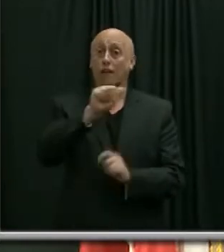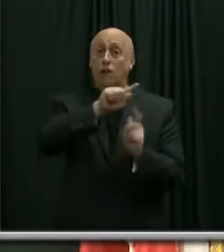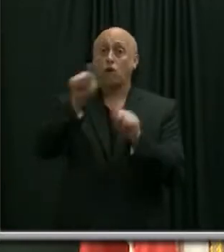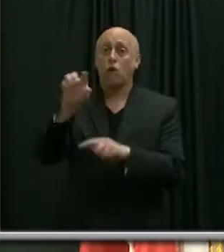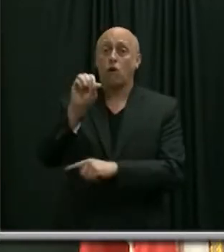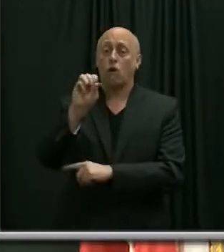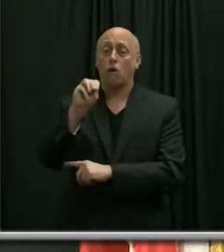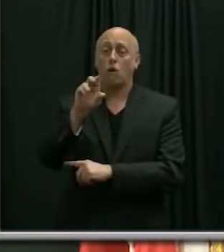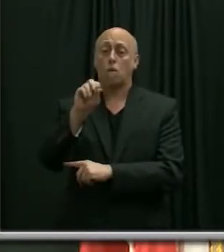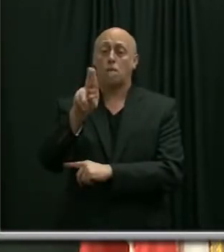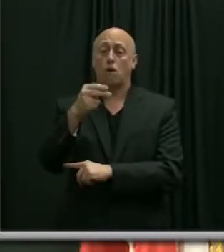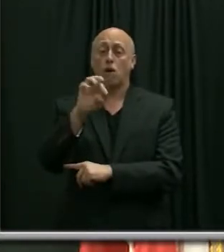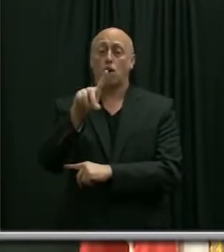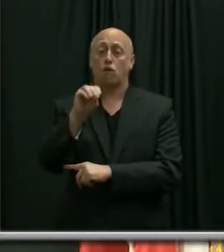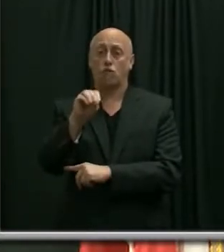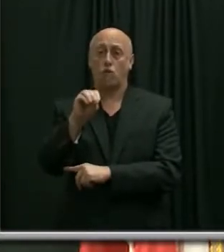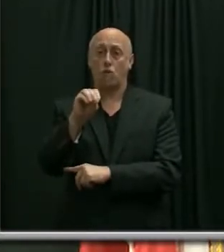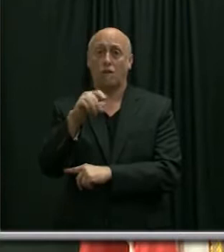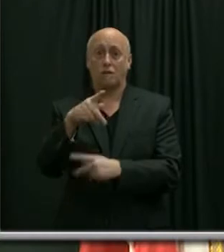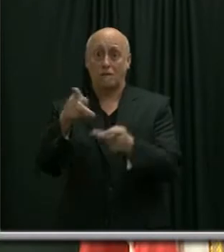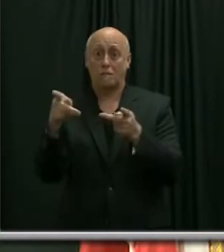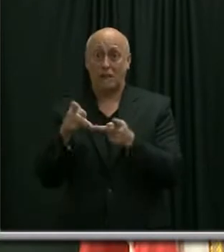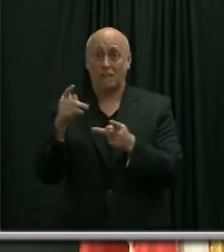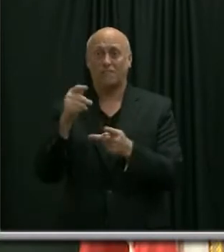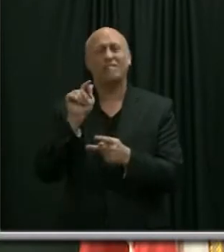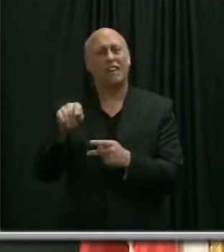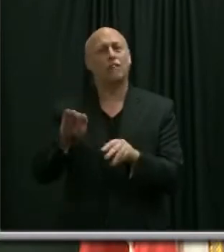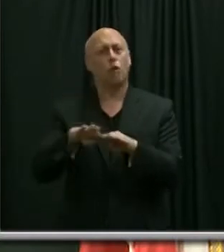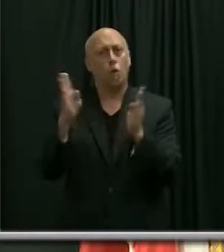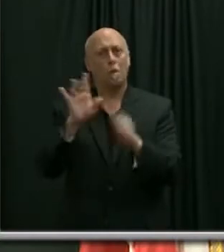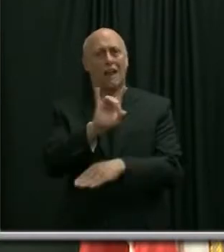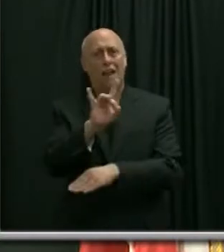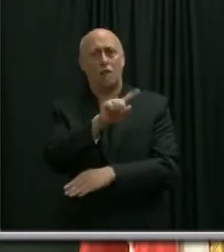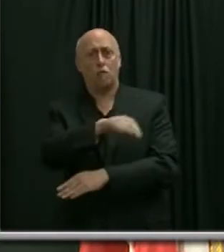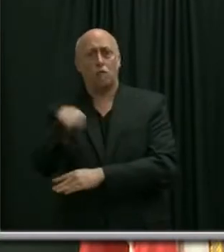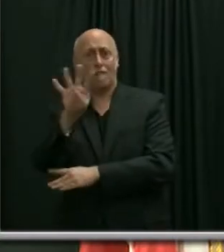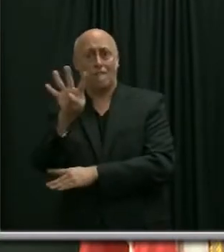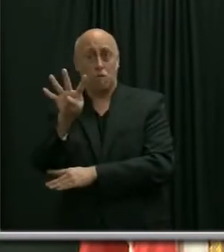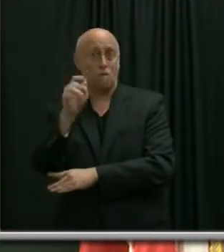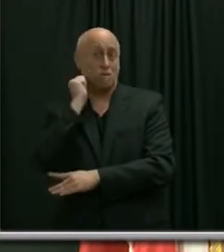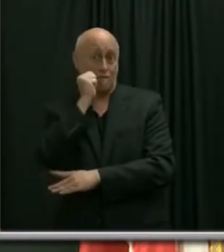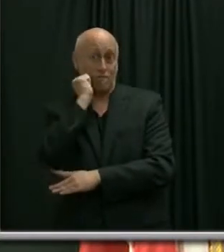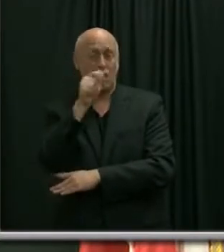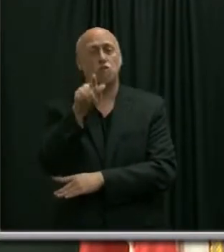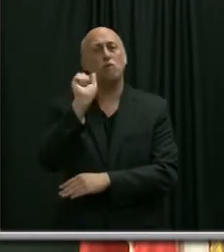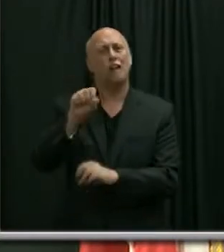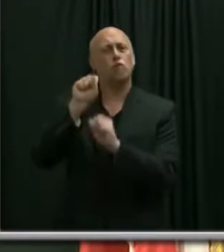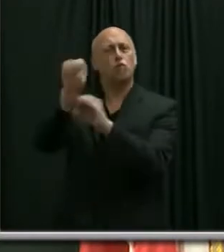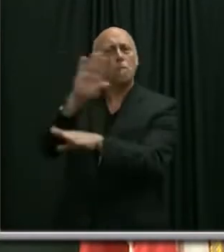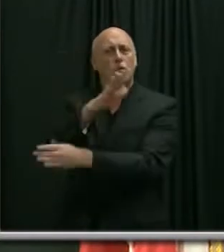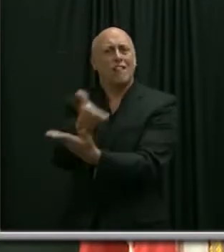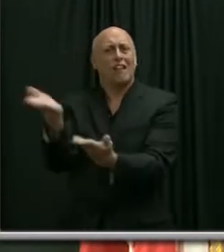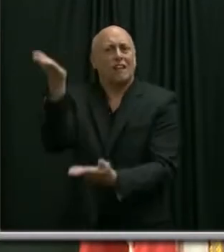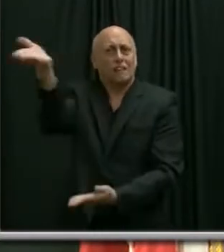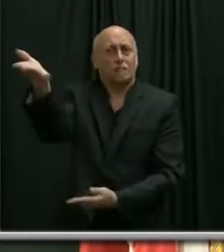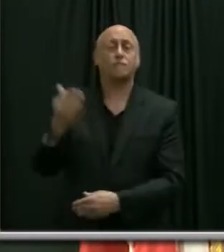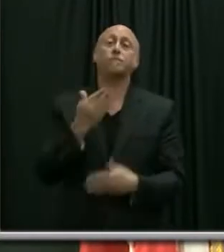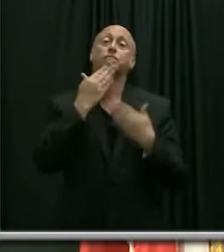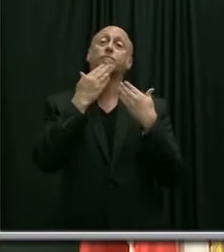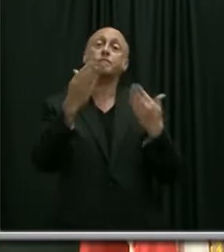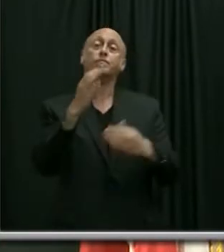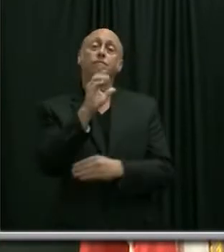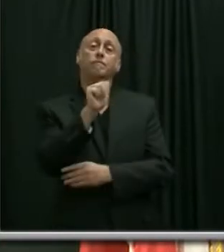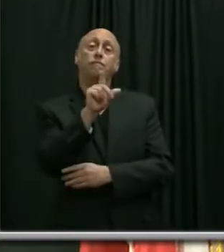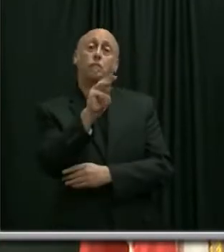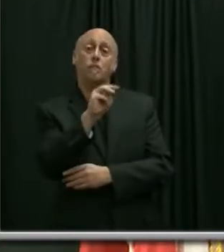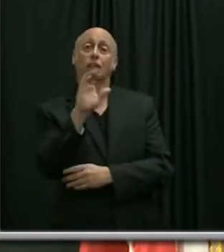from 10 to 4. I really do appreciate everyone who's contributed, and I personally want to thank individuals such as Adam